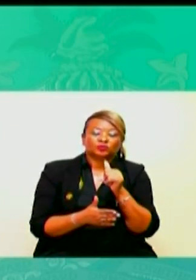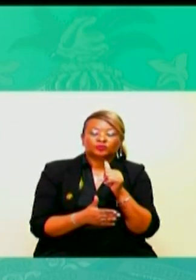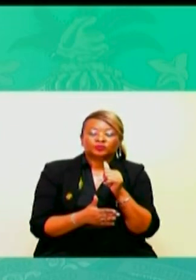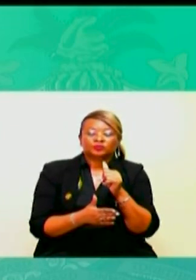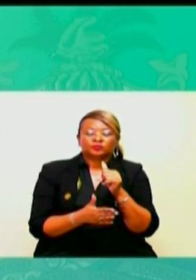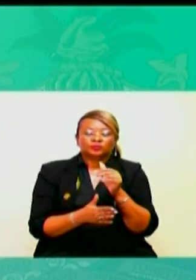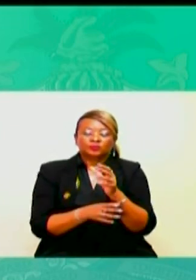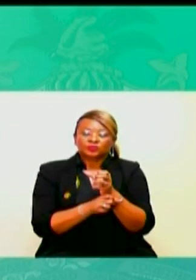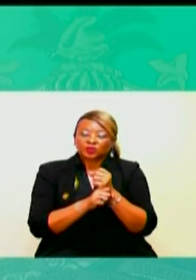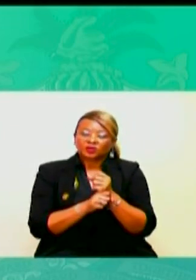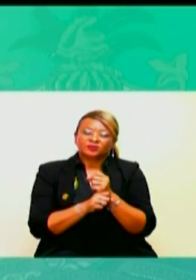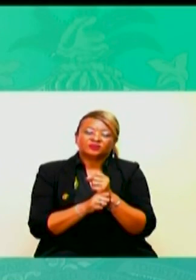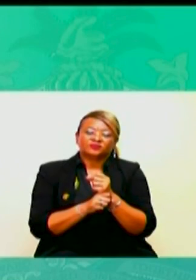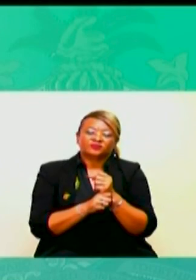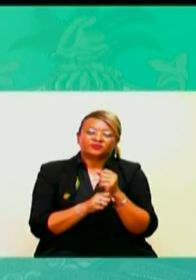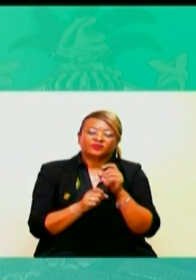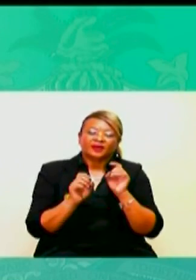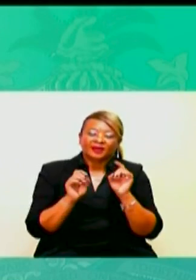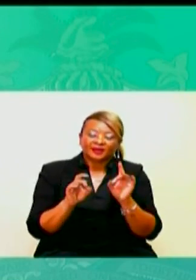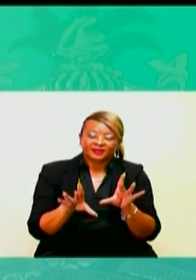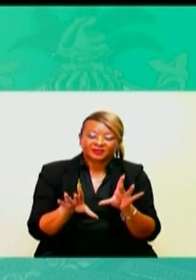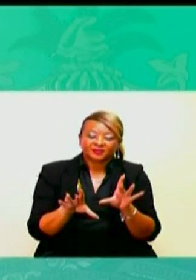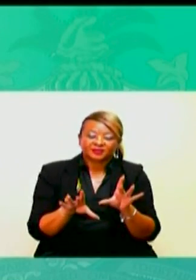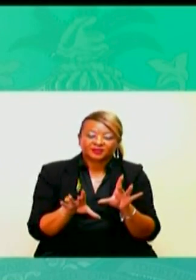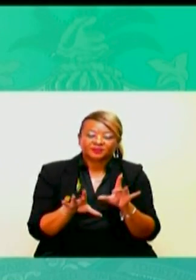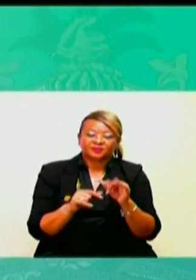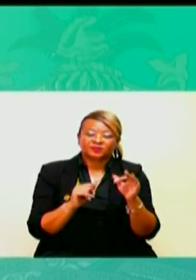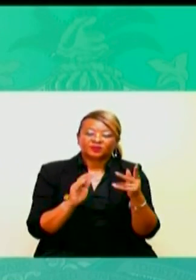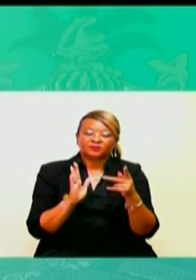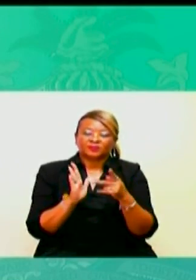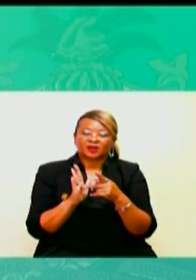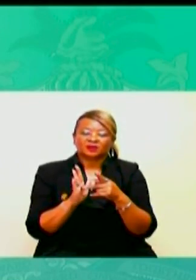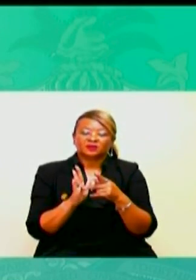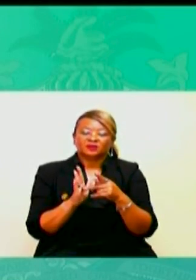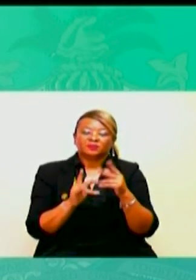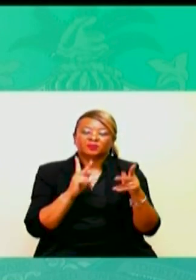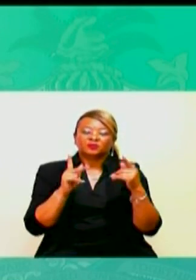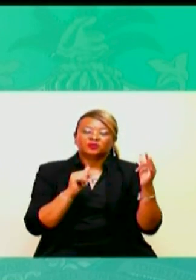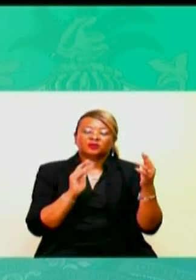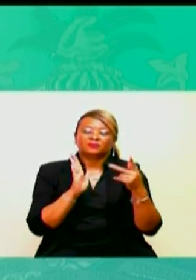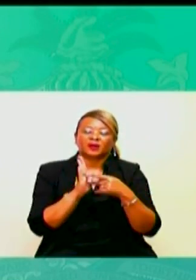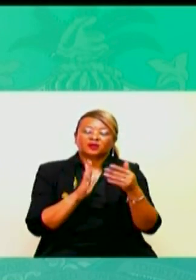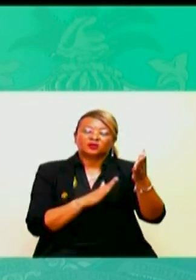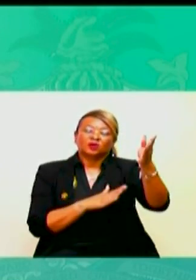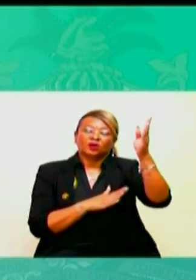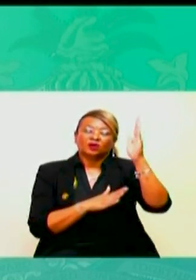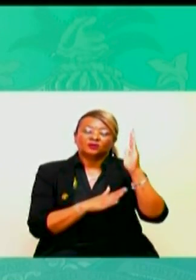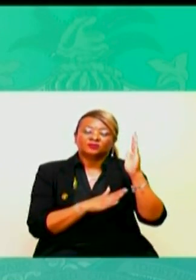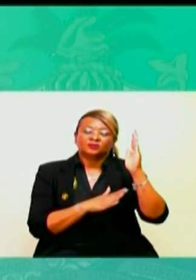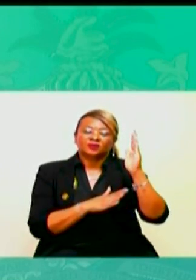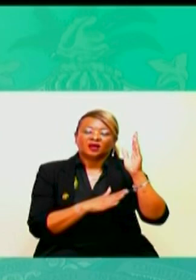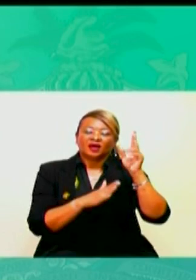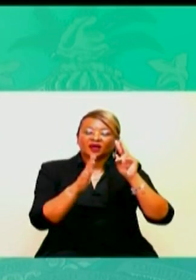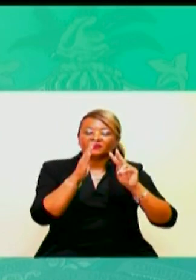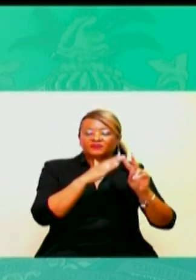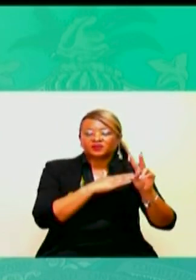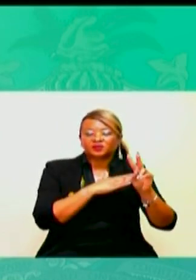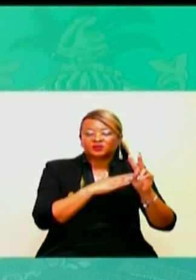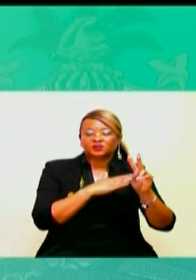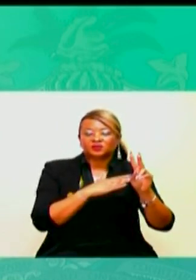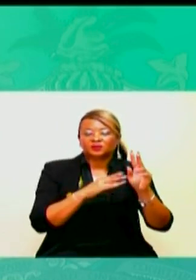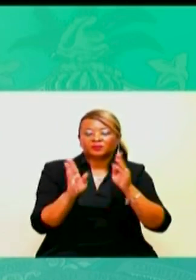a Bahamas that is turning back to God. I envision a Bahamas that is